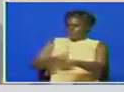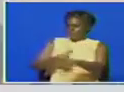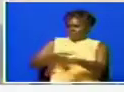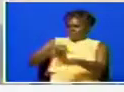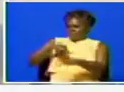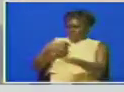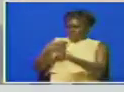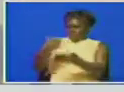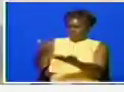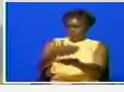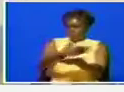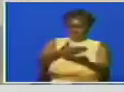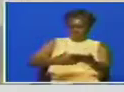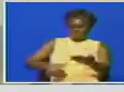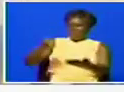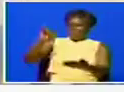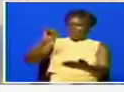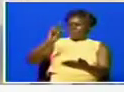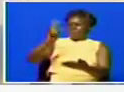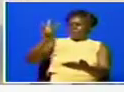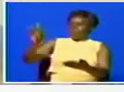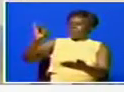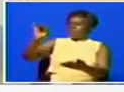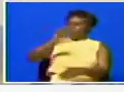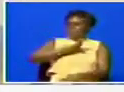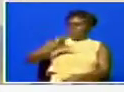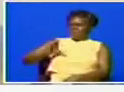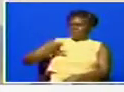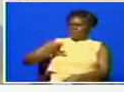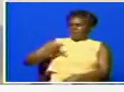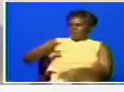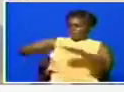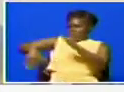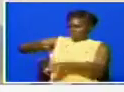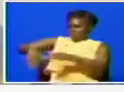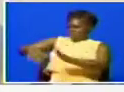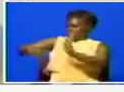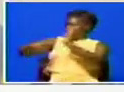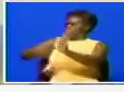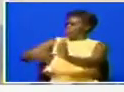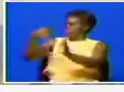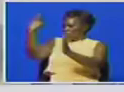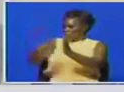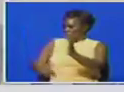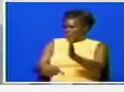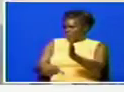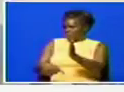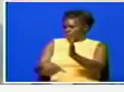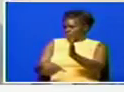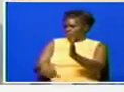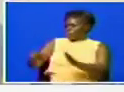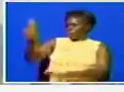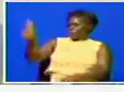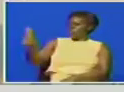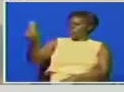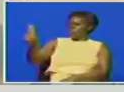our papers together, on the IBC website and monitors at Bomas, show the following results. Uhuru